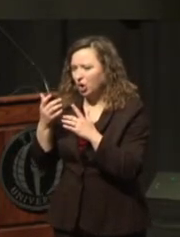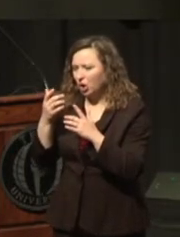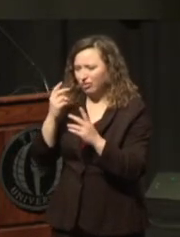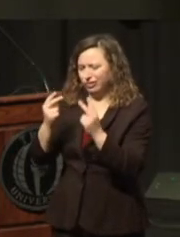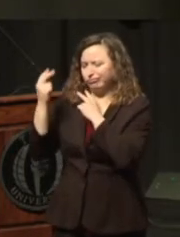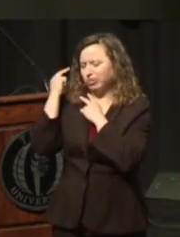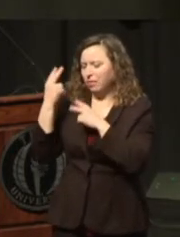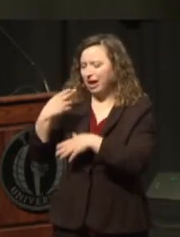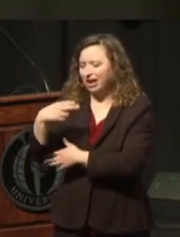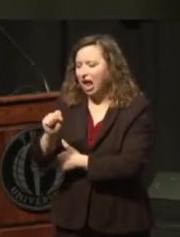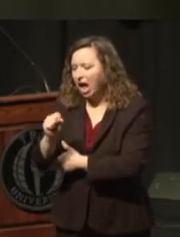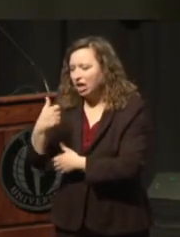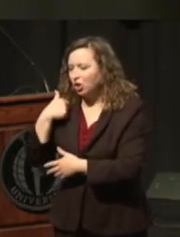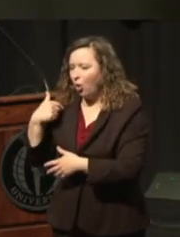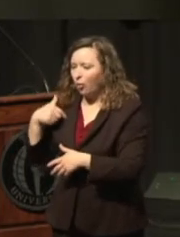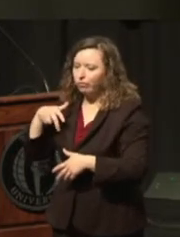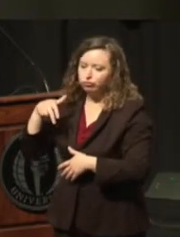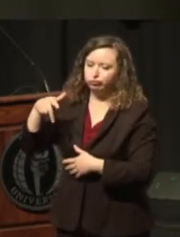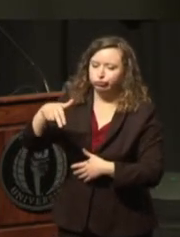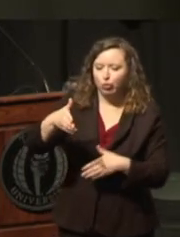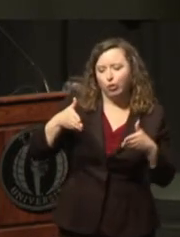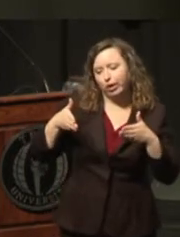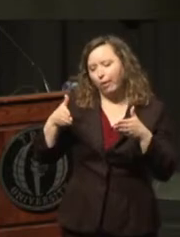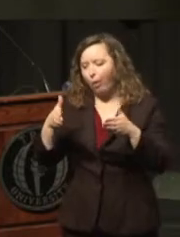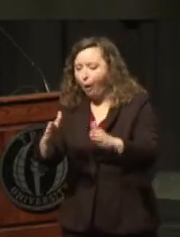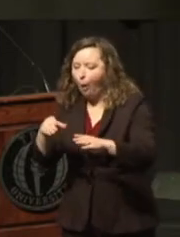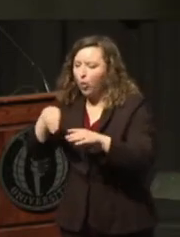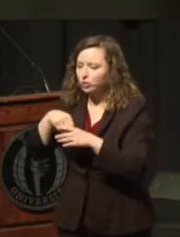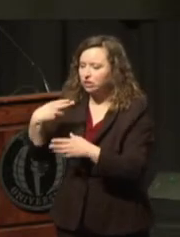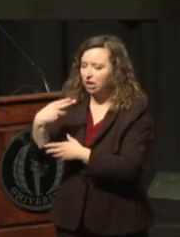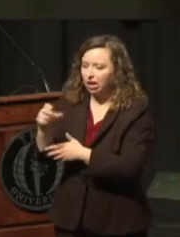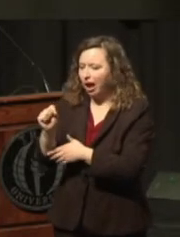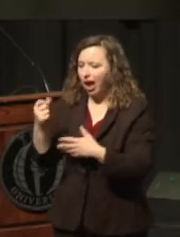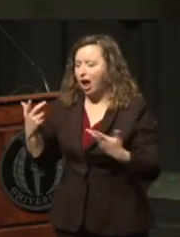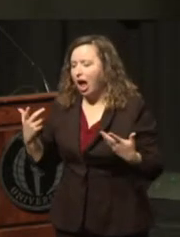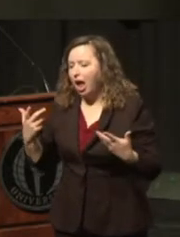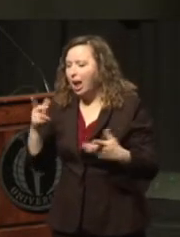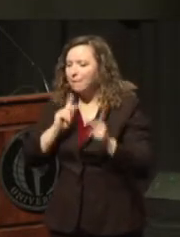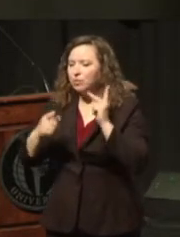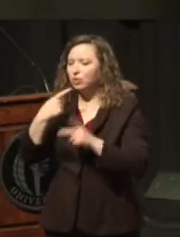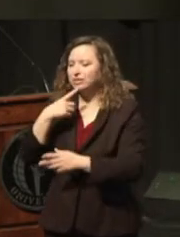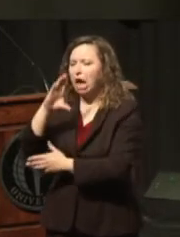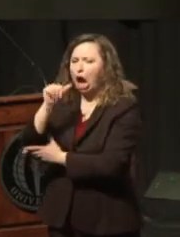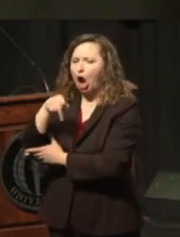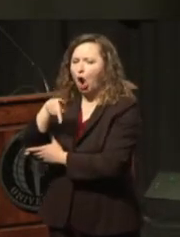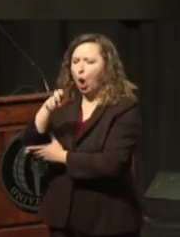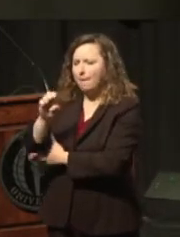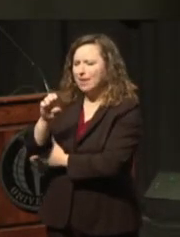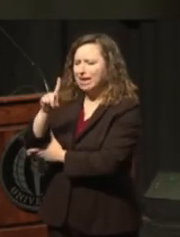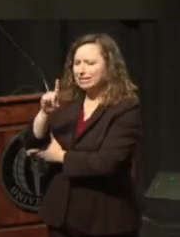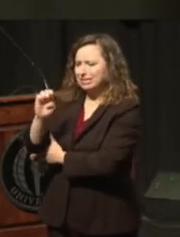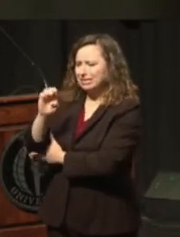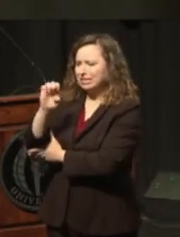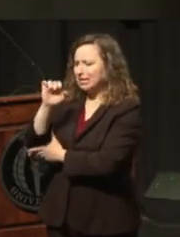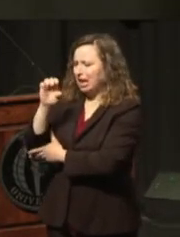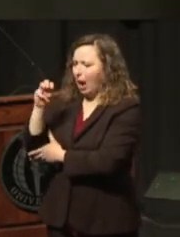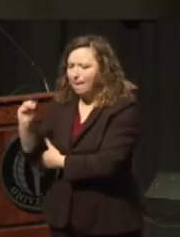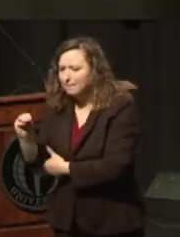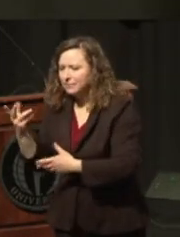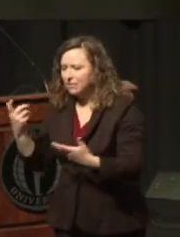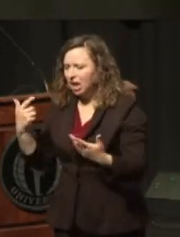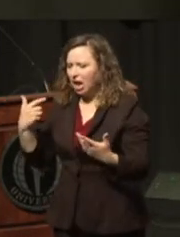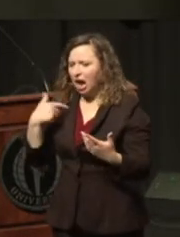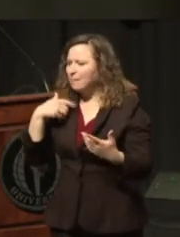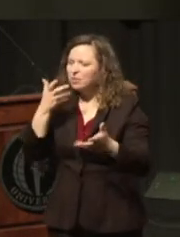halls during our breaks between classes saying, carpe diem, carpe diem. And I said, I'm not impressed.